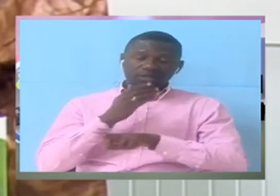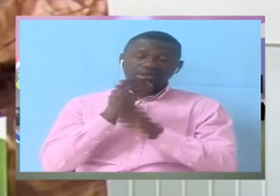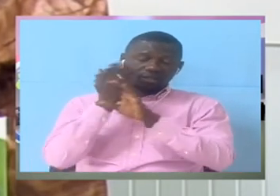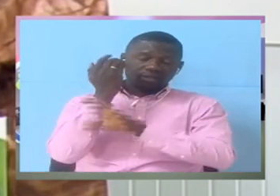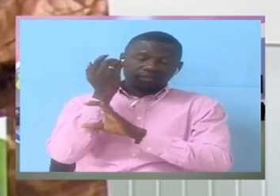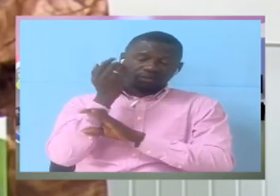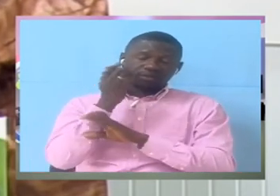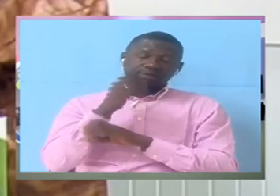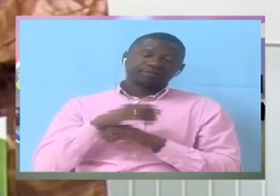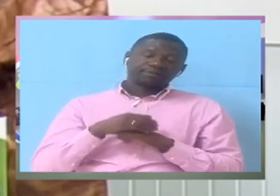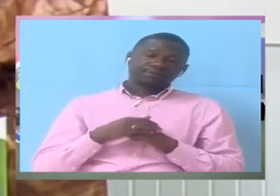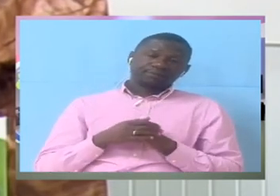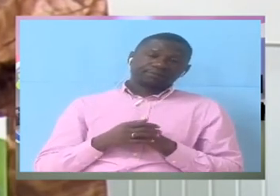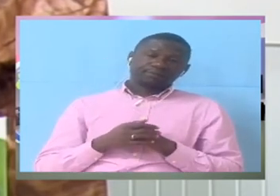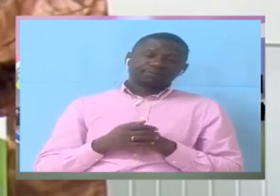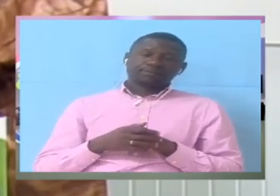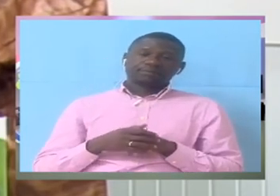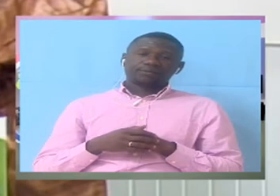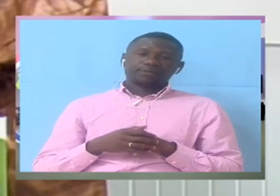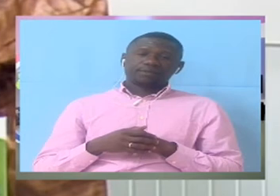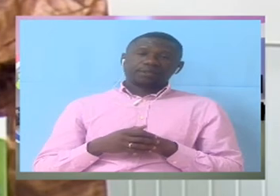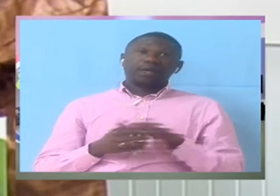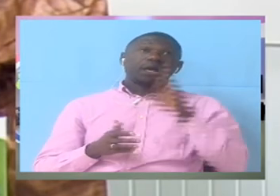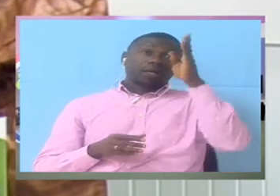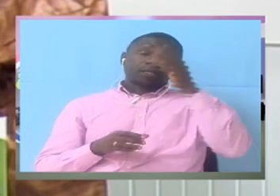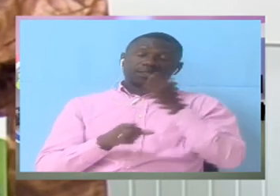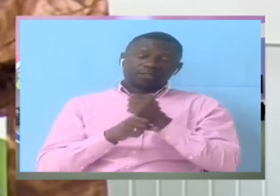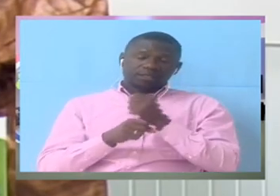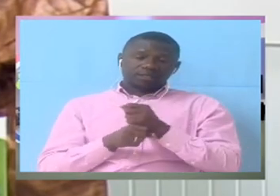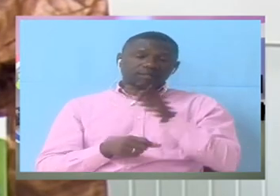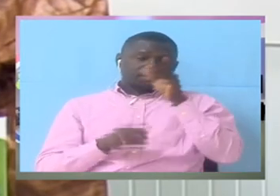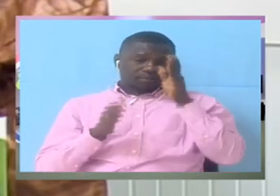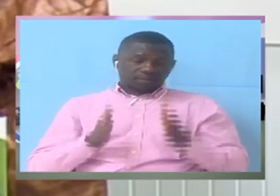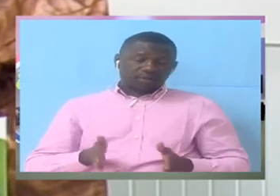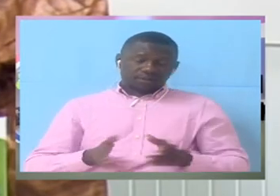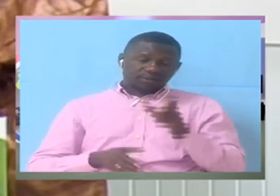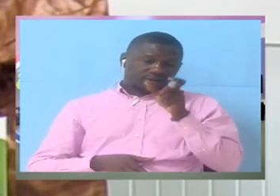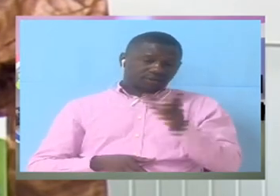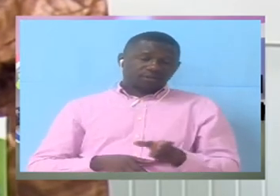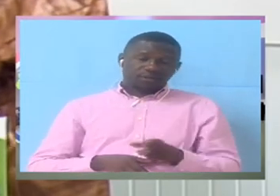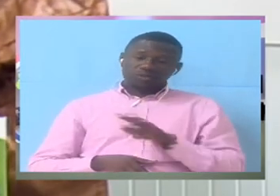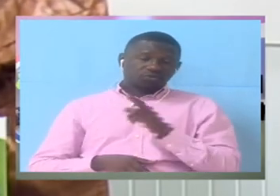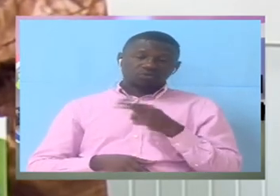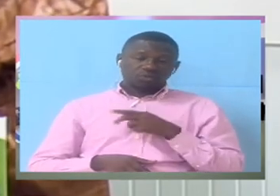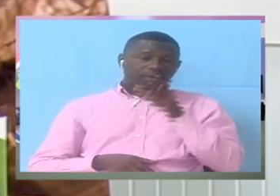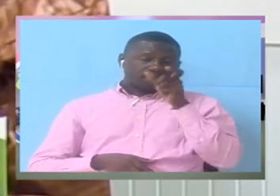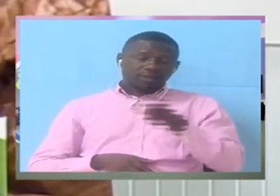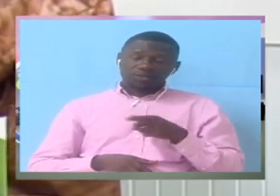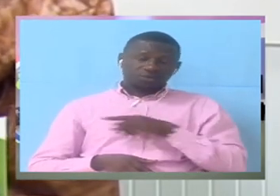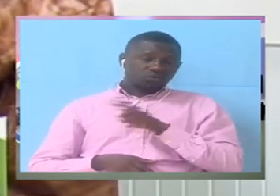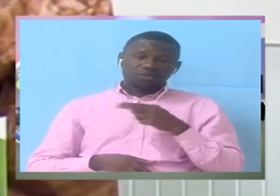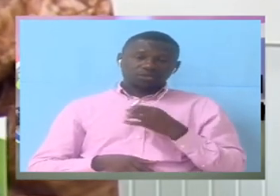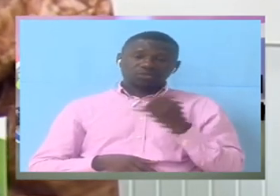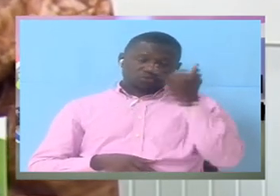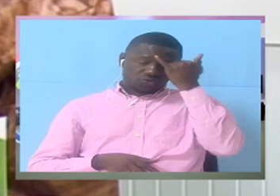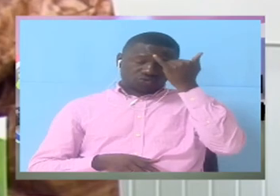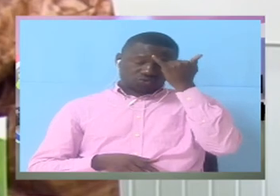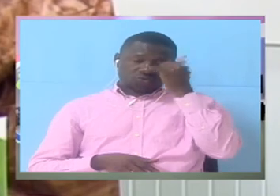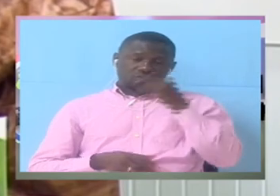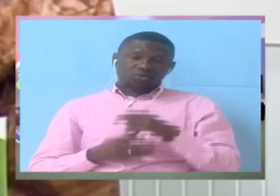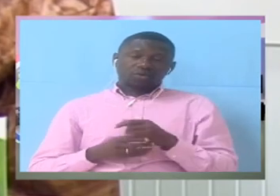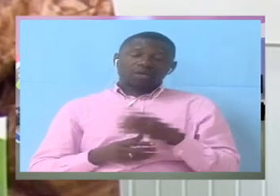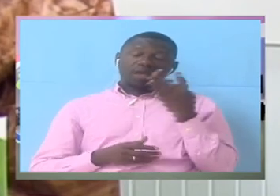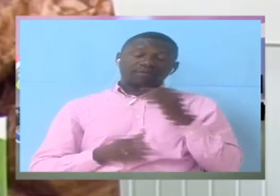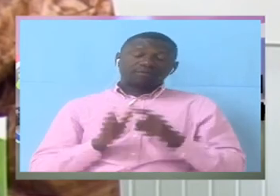Allah created a human being. A human being is not something, is not a joke. If you want to